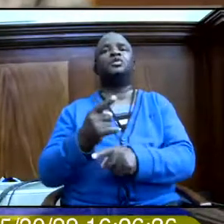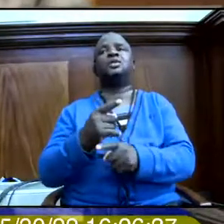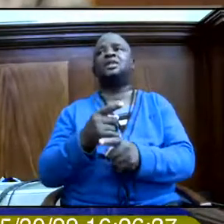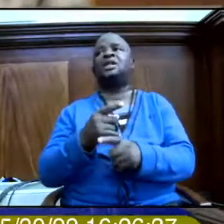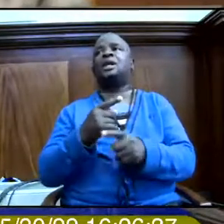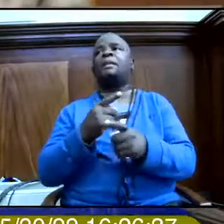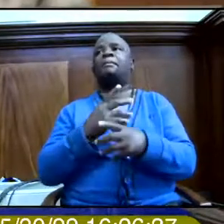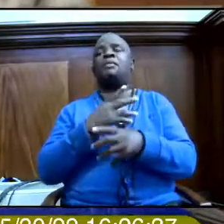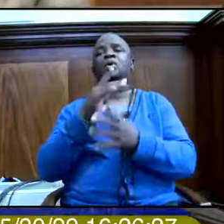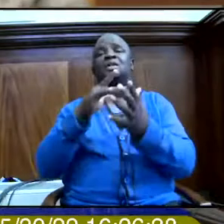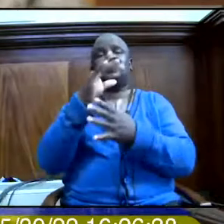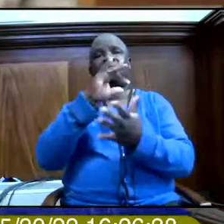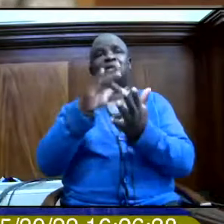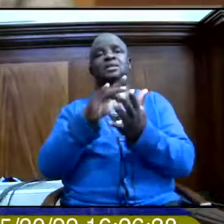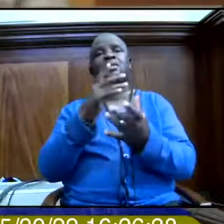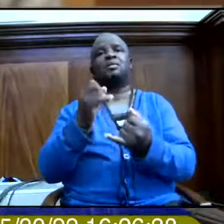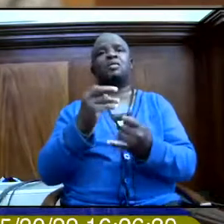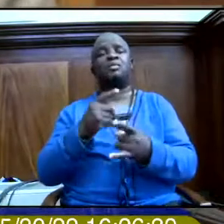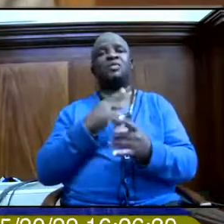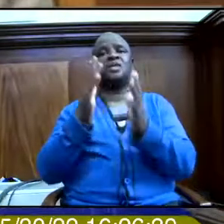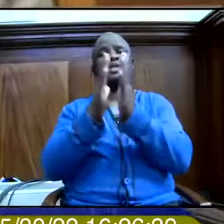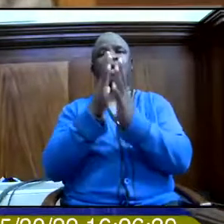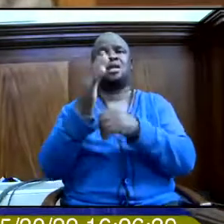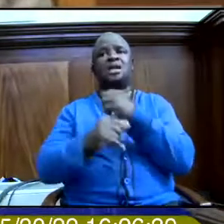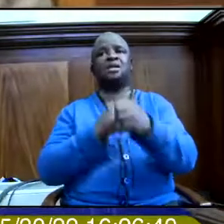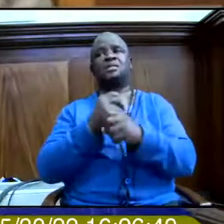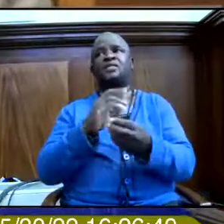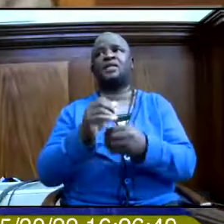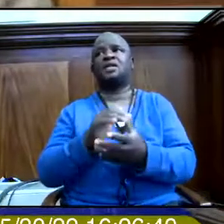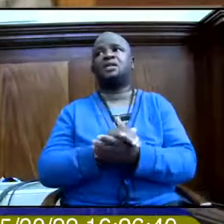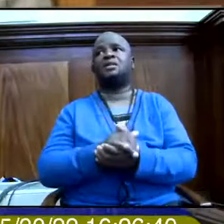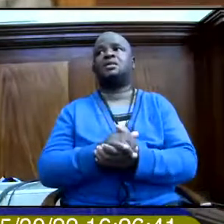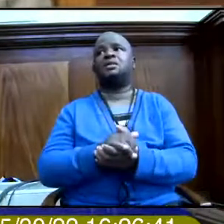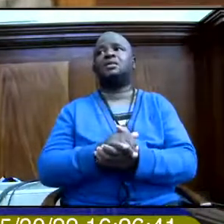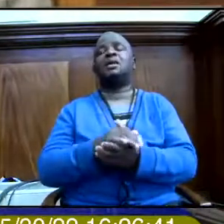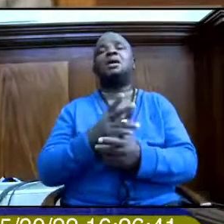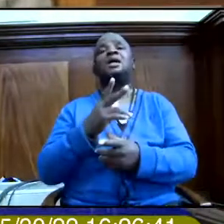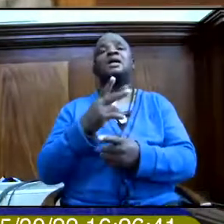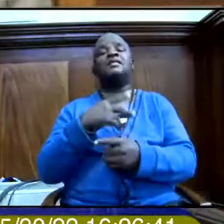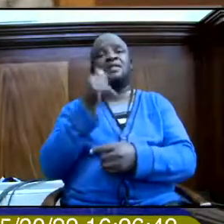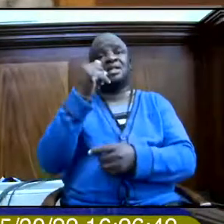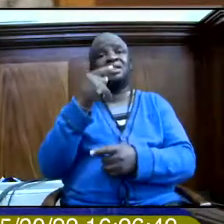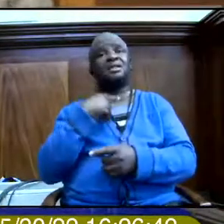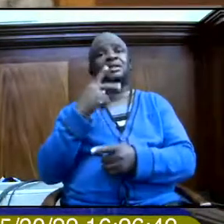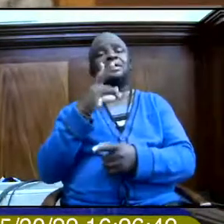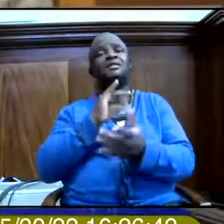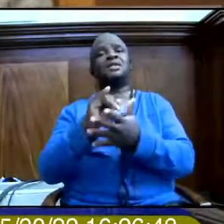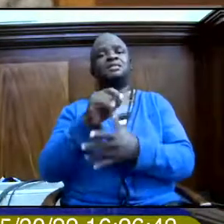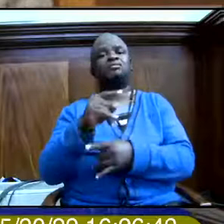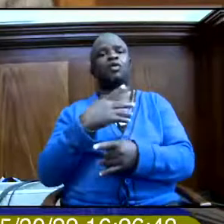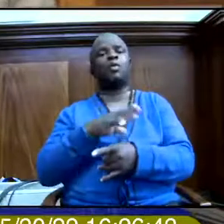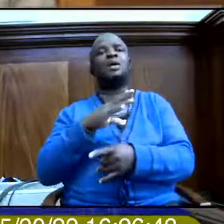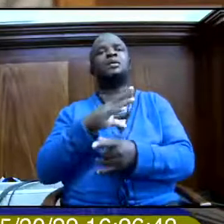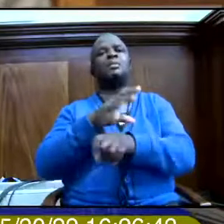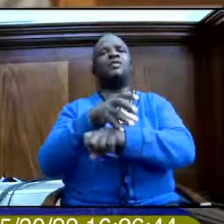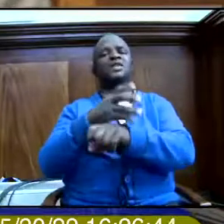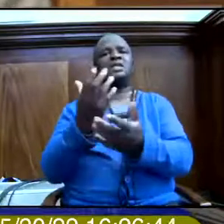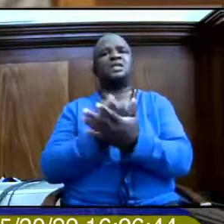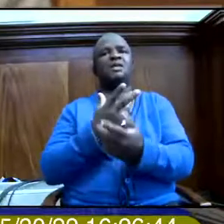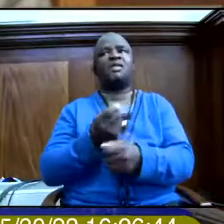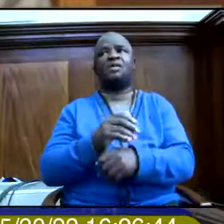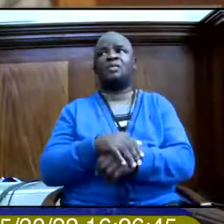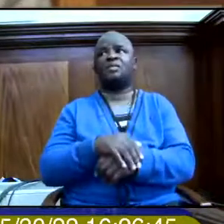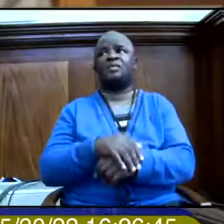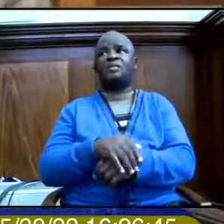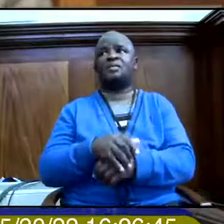has been under renovation for close to a decade the first thing that the investors want to hear is how safe is your province